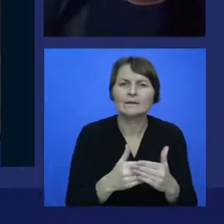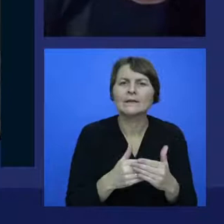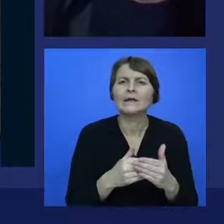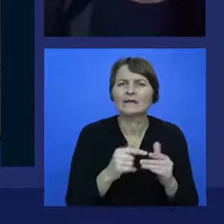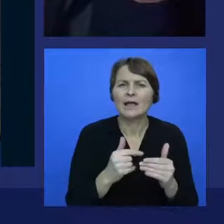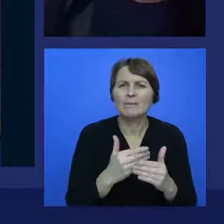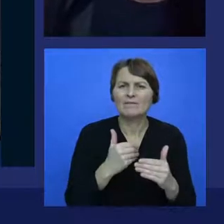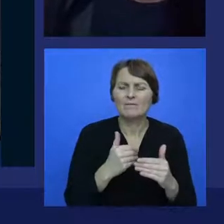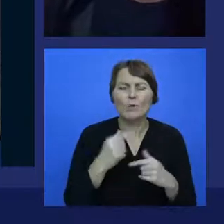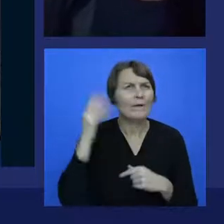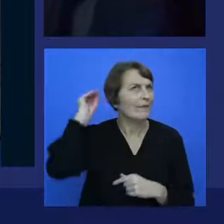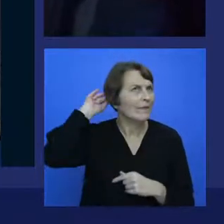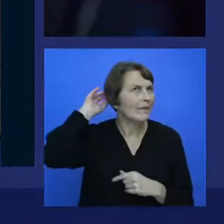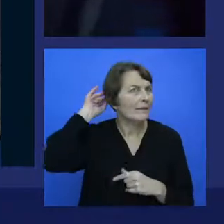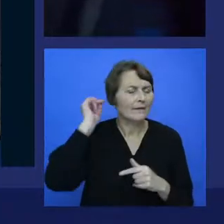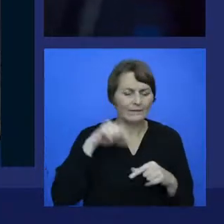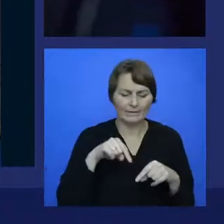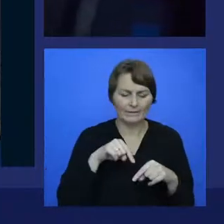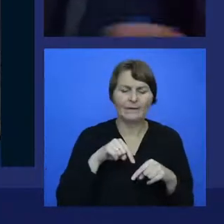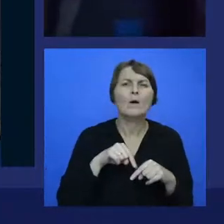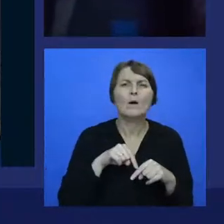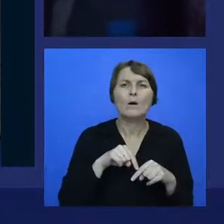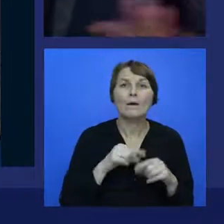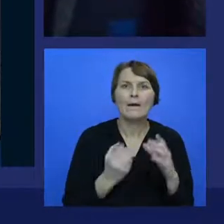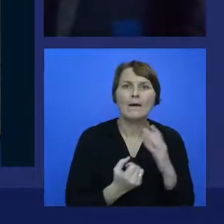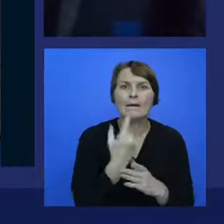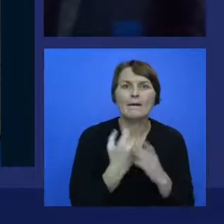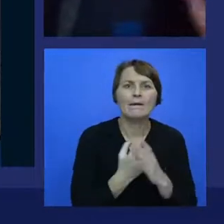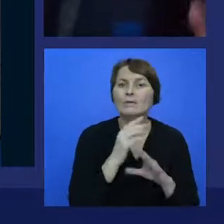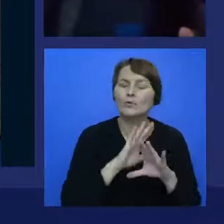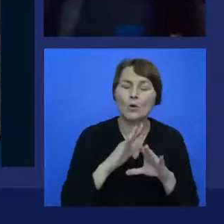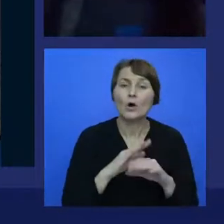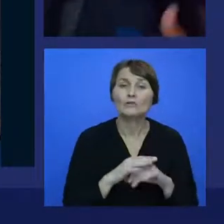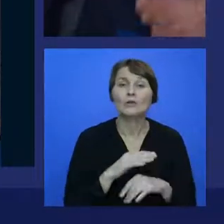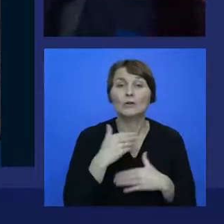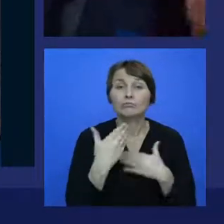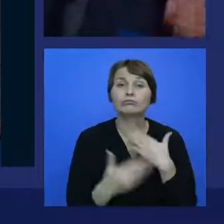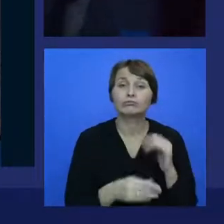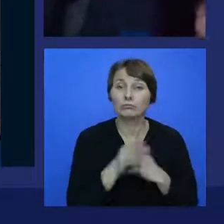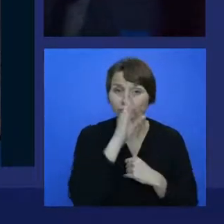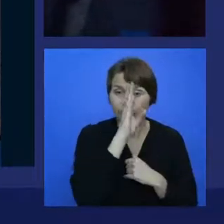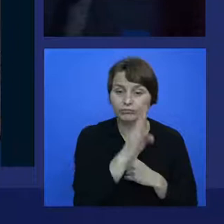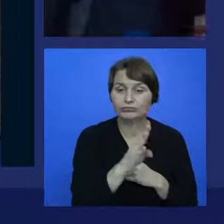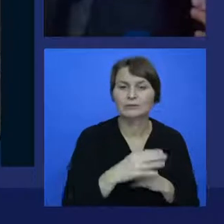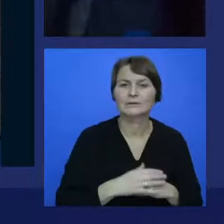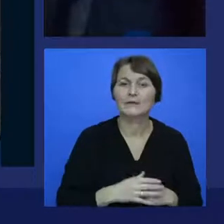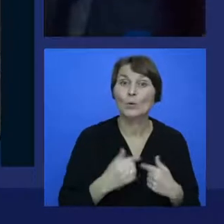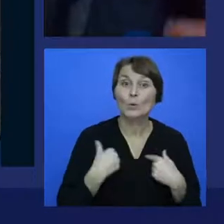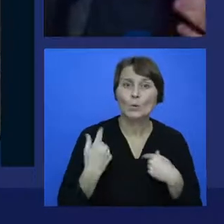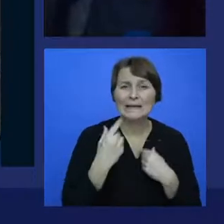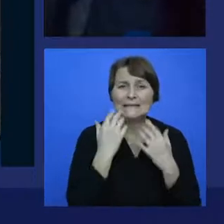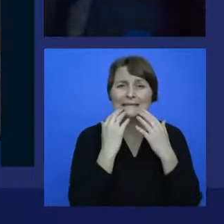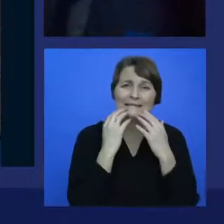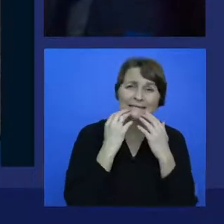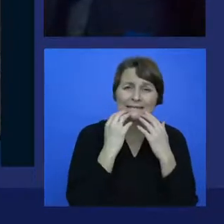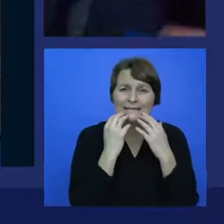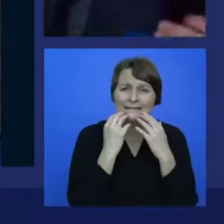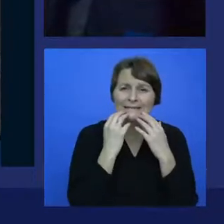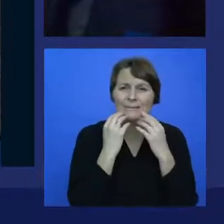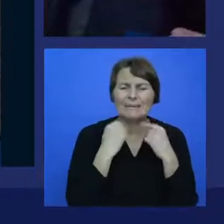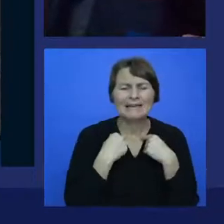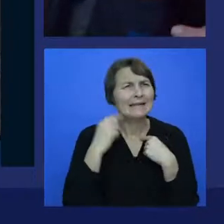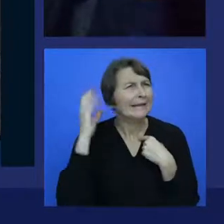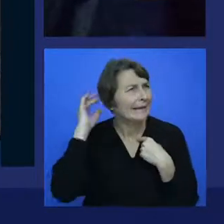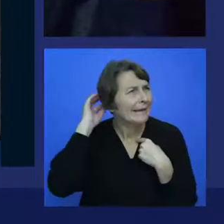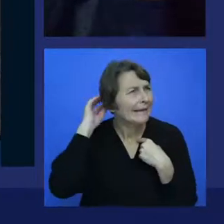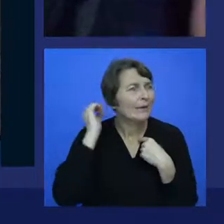when we don't ask those questions. So, but we don't even have to worry about bias, because if we do the right things on the front end, ask the right questions,